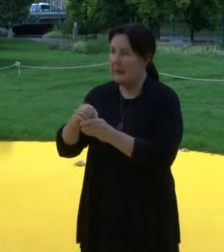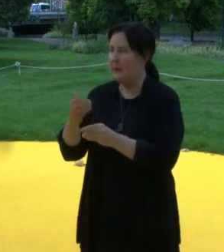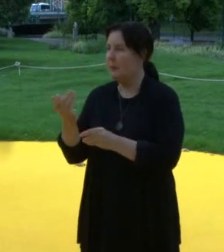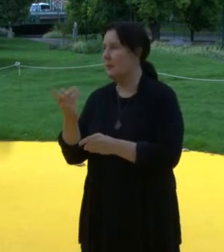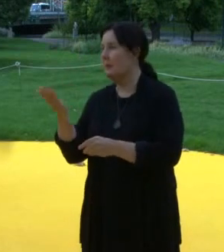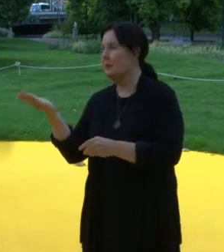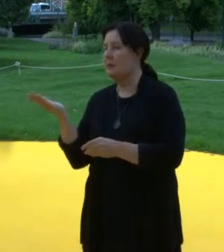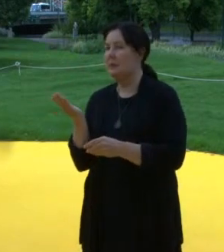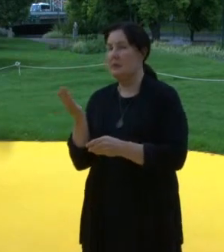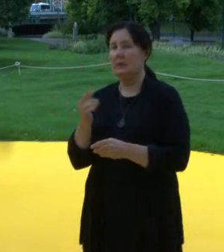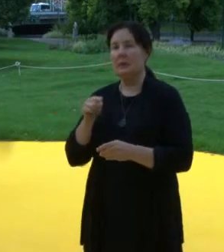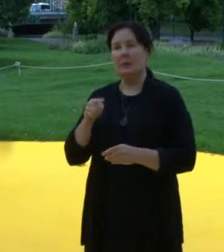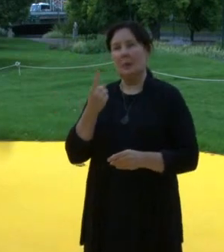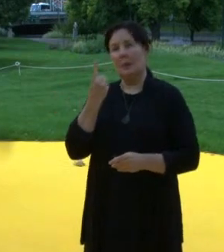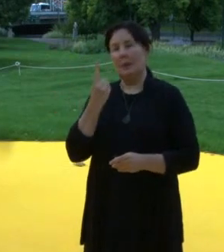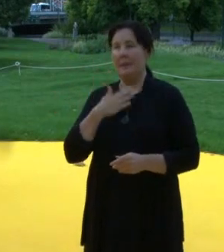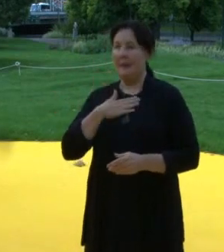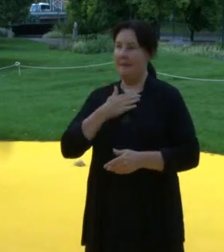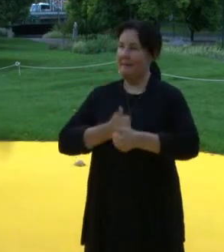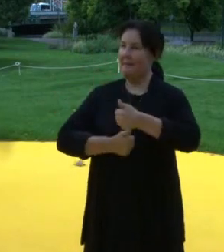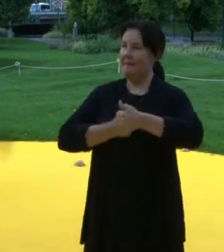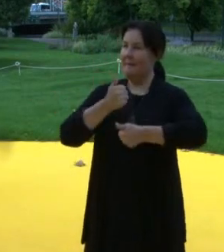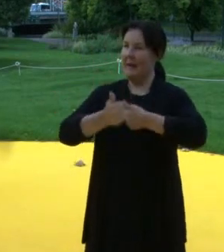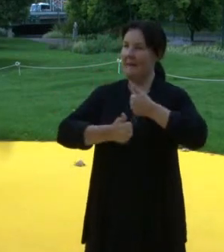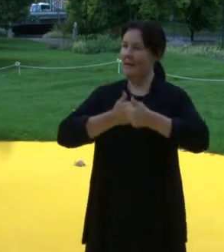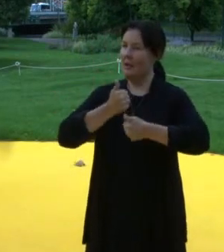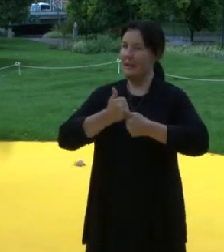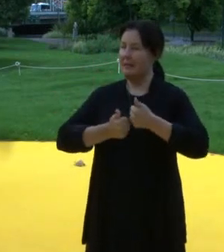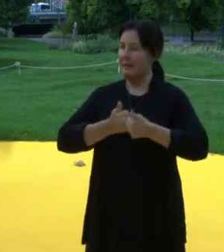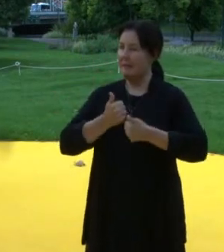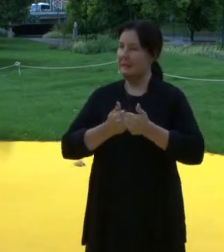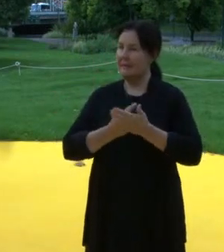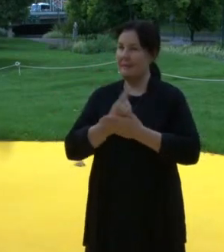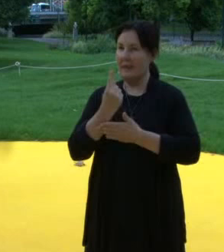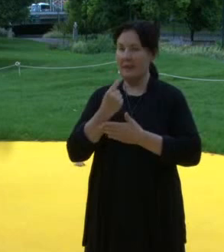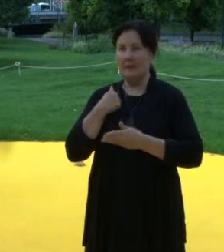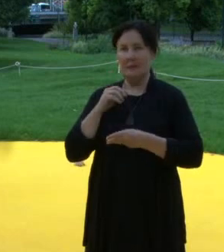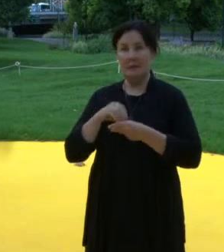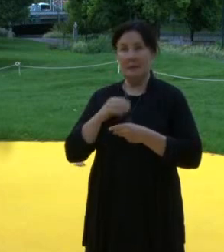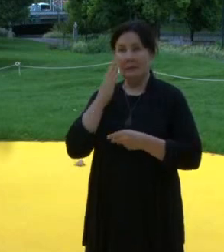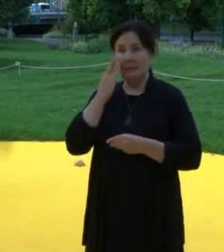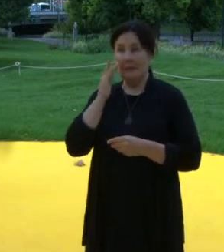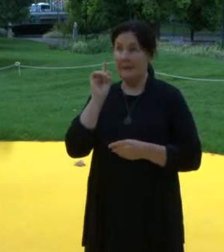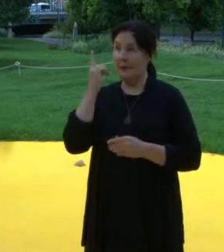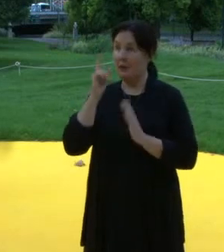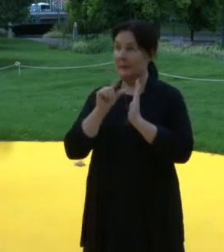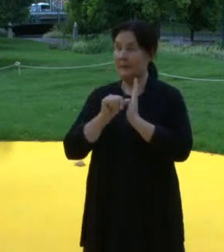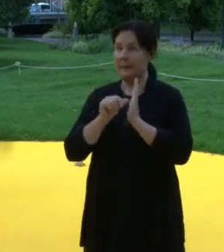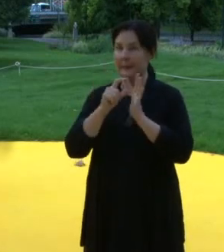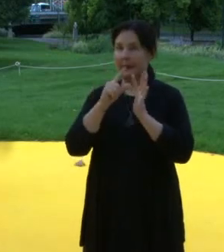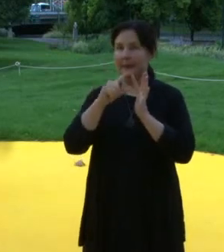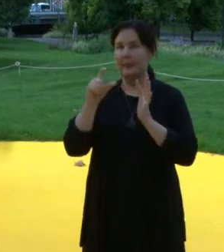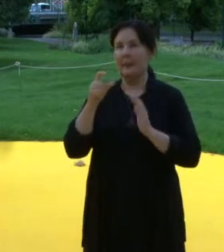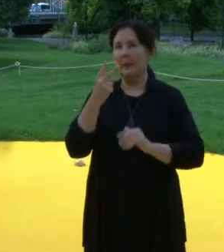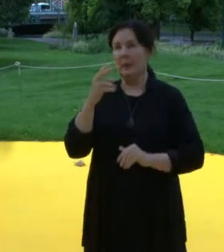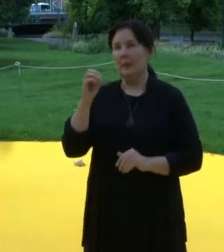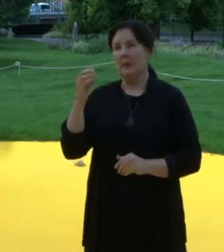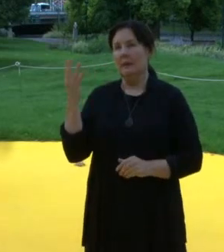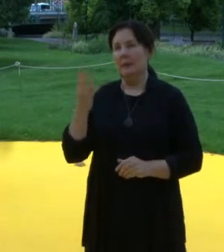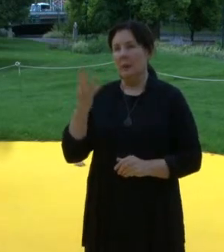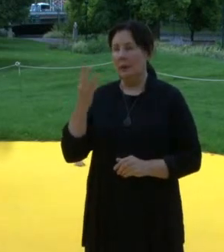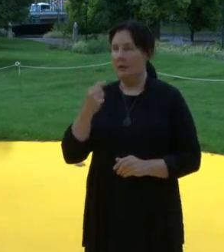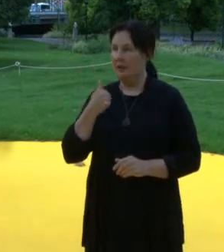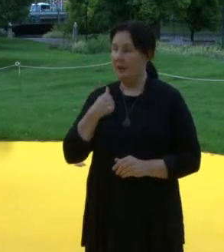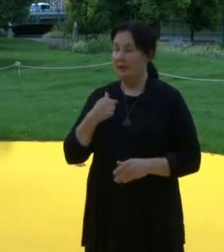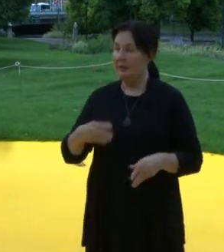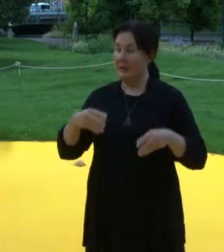annual events. The first time I really got into this prize was in December 2014, when I gleefully accepted a pile of all the books